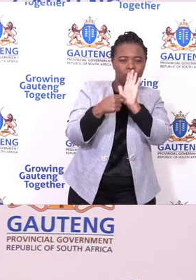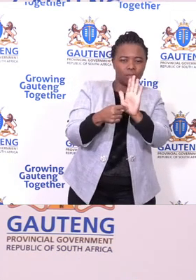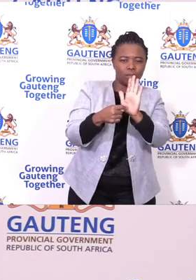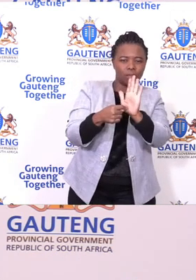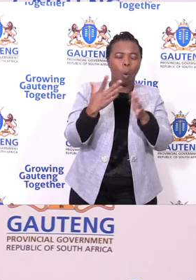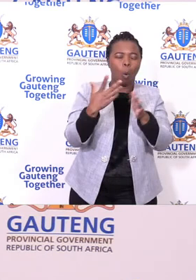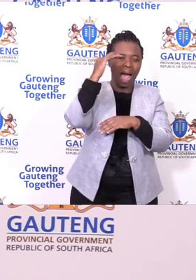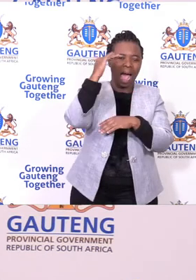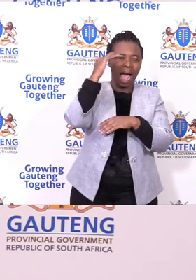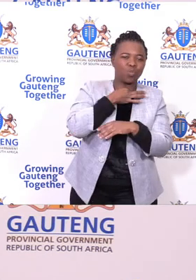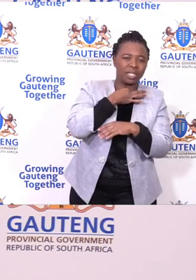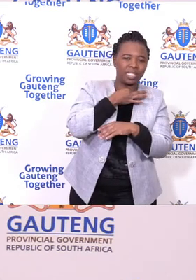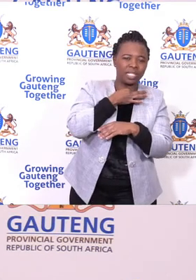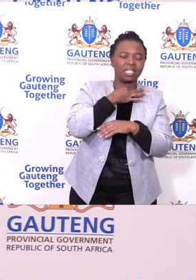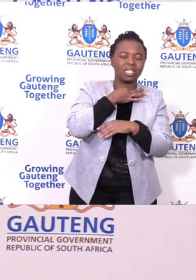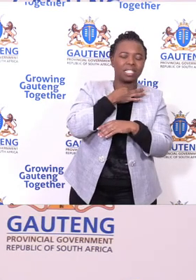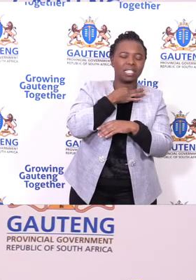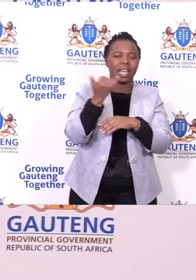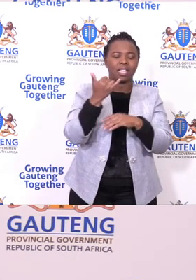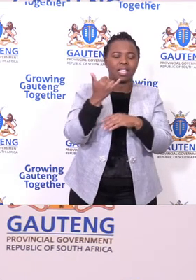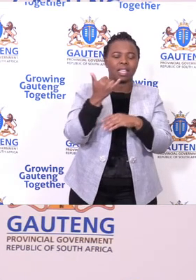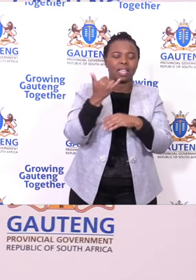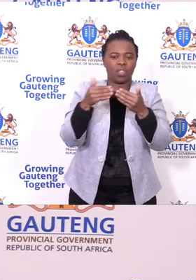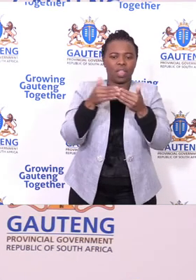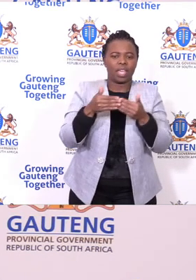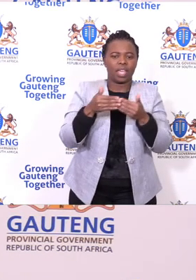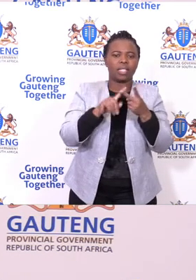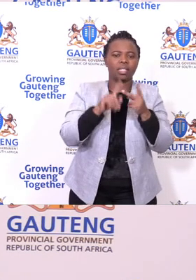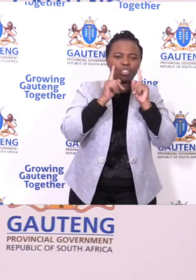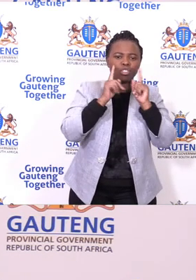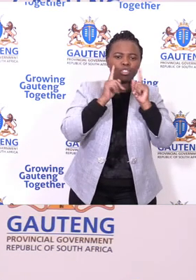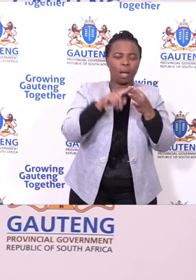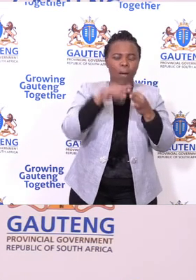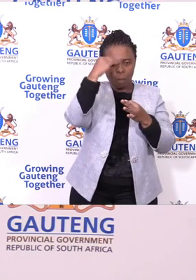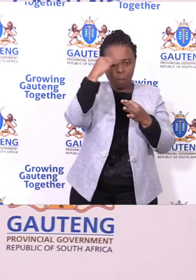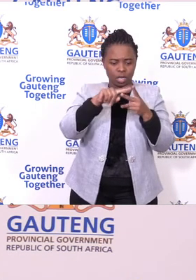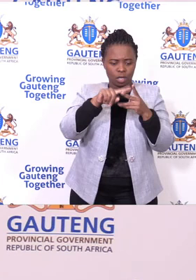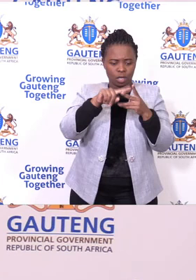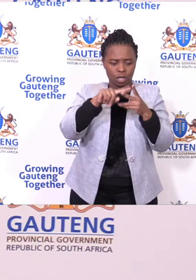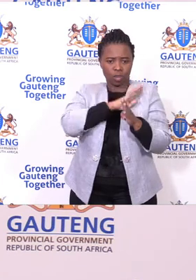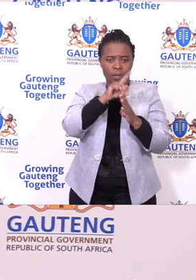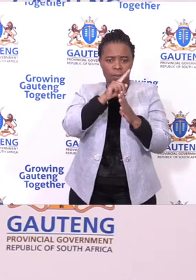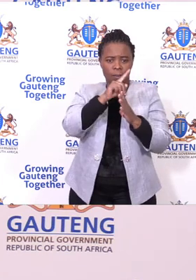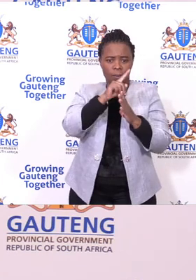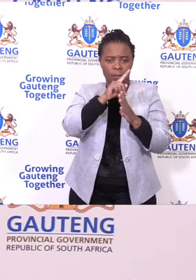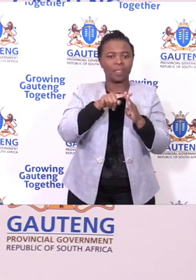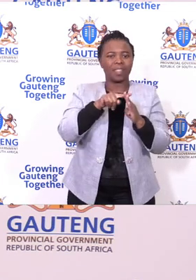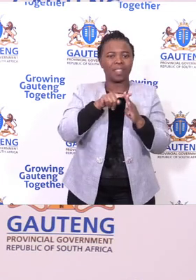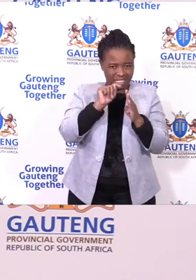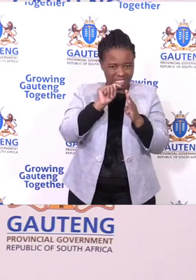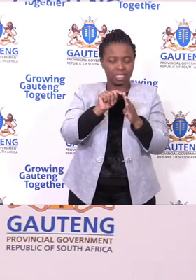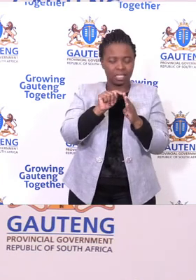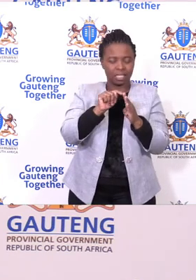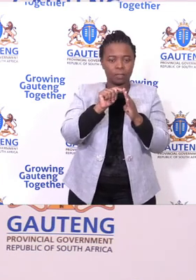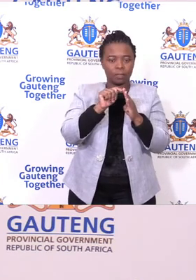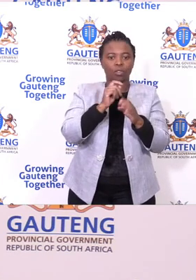risk occupation like healthcare workers, educators, police, and soldiers. So that has actually prompted us to change